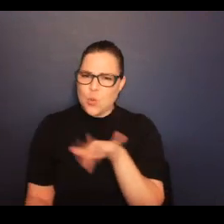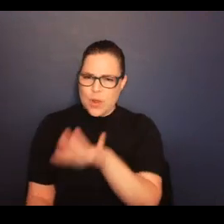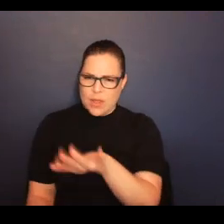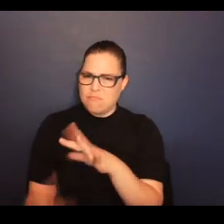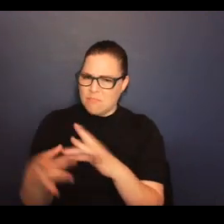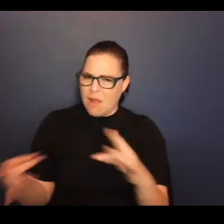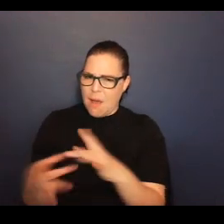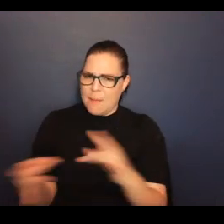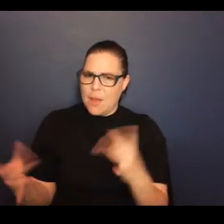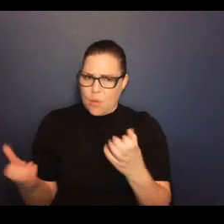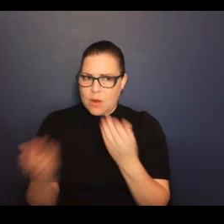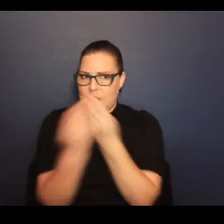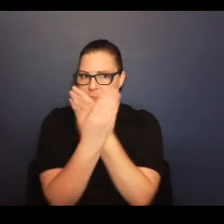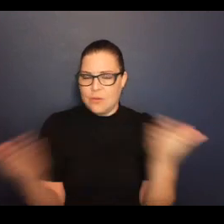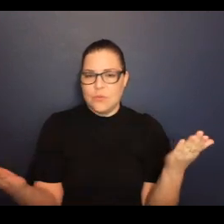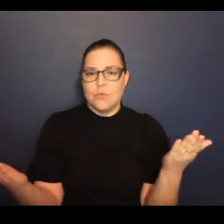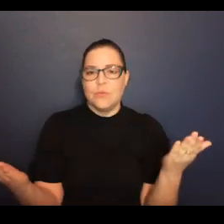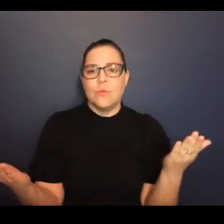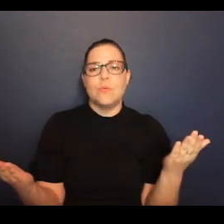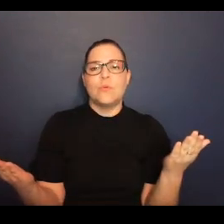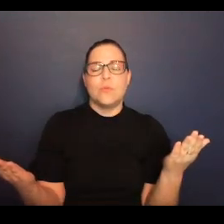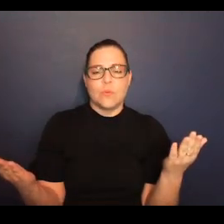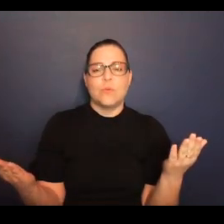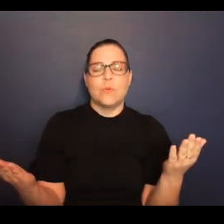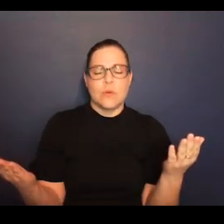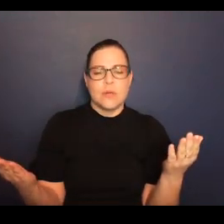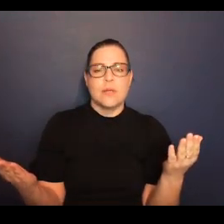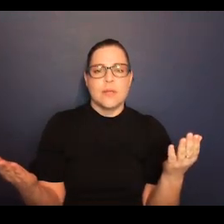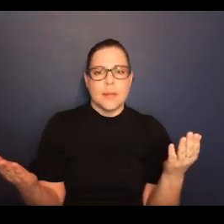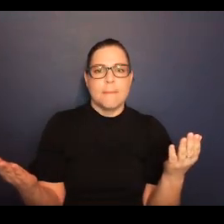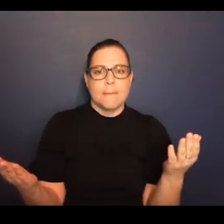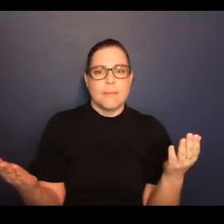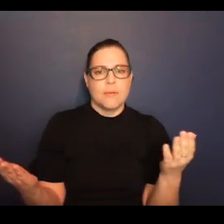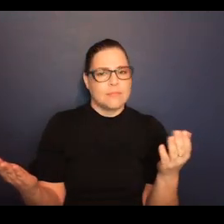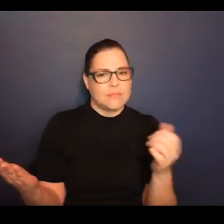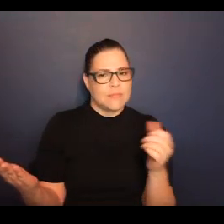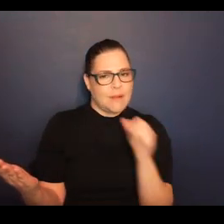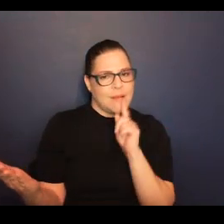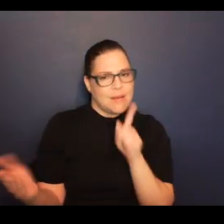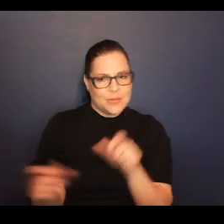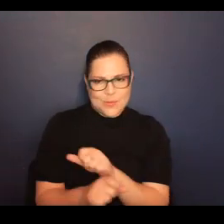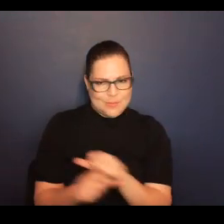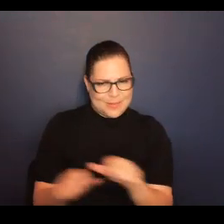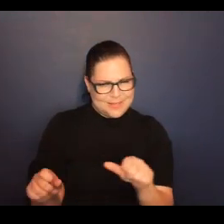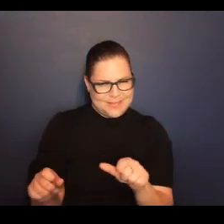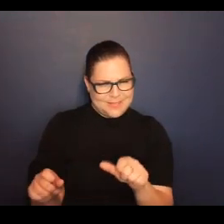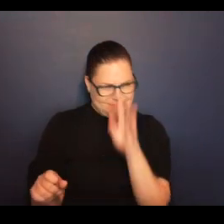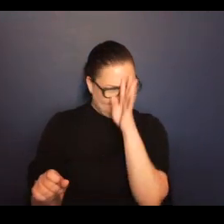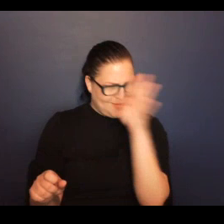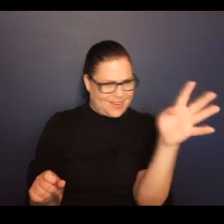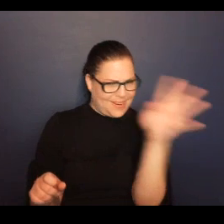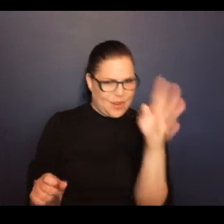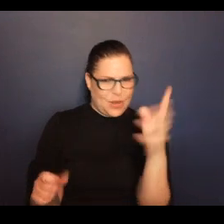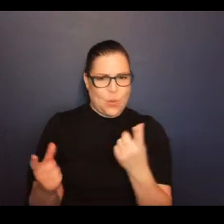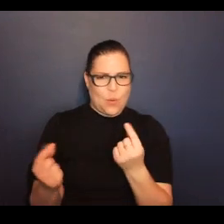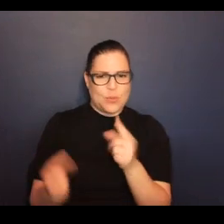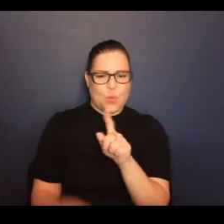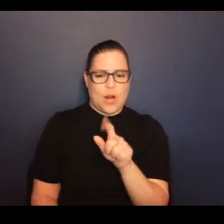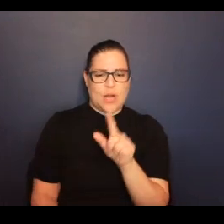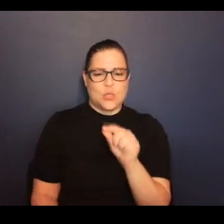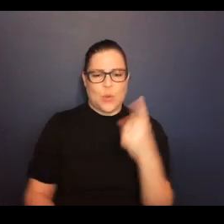just wanted to let everyone know that that truly is not the case. And obviously what we do is 120 days